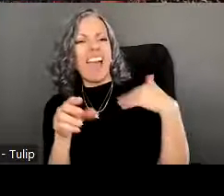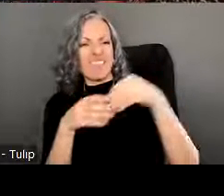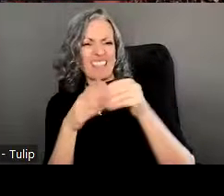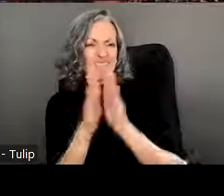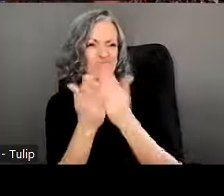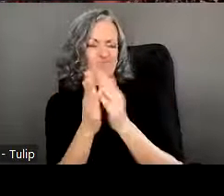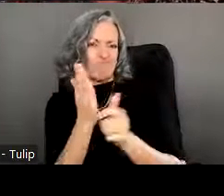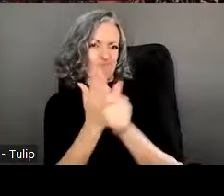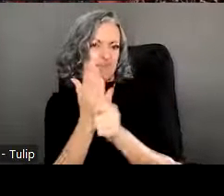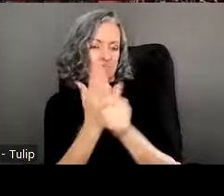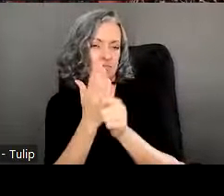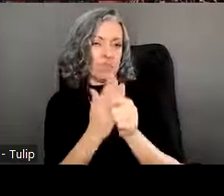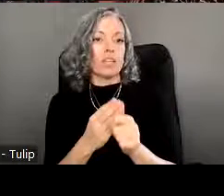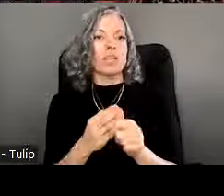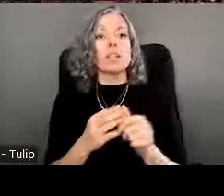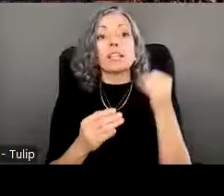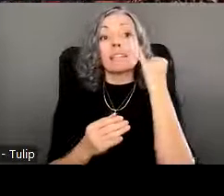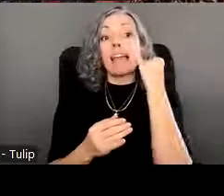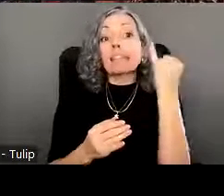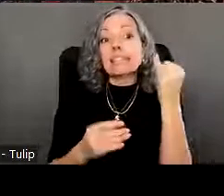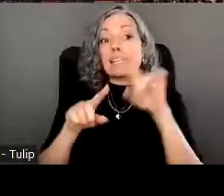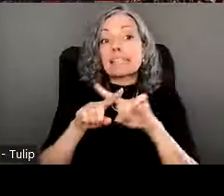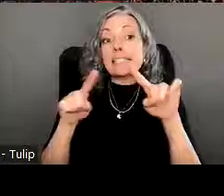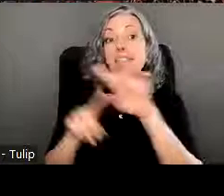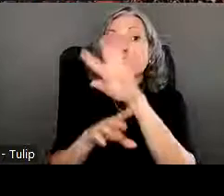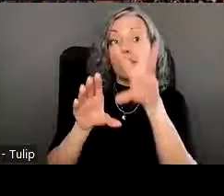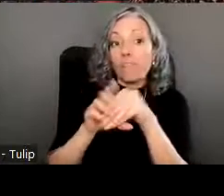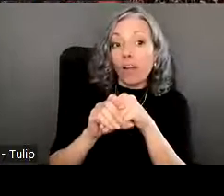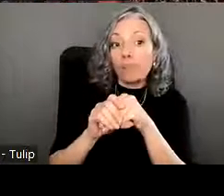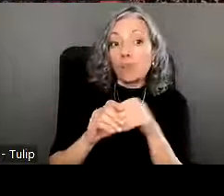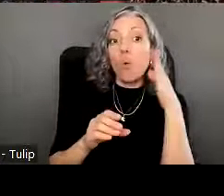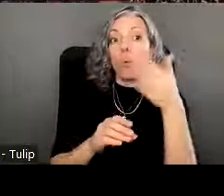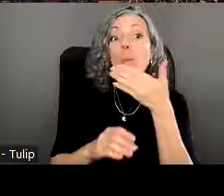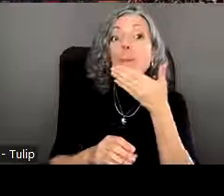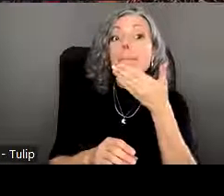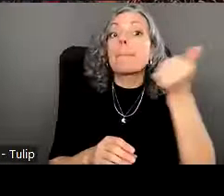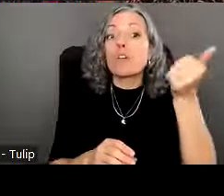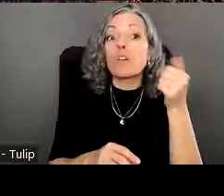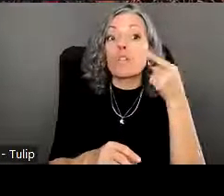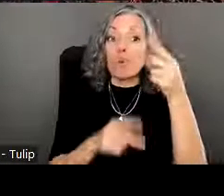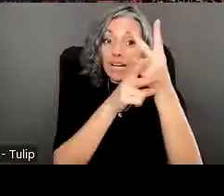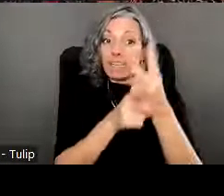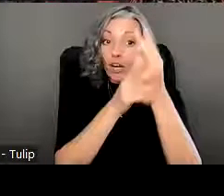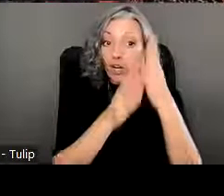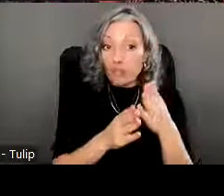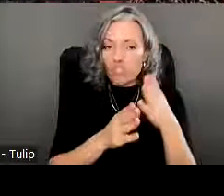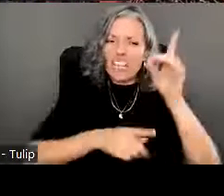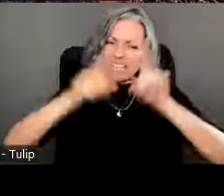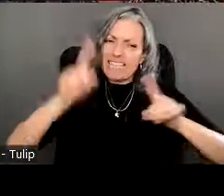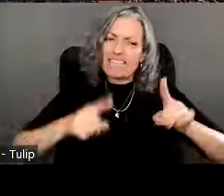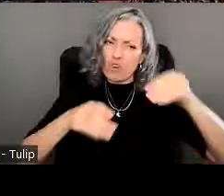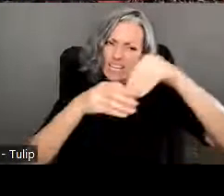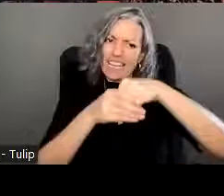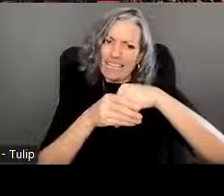The idea here is that the different interventions are going to be better for caregivers at different points in the